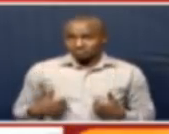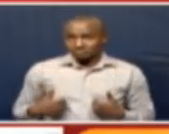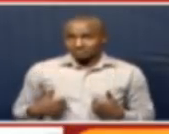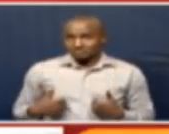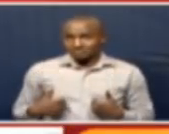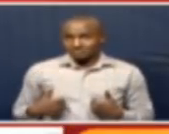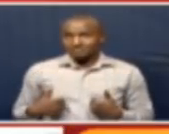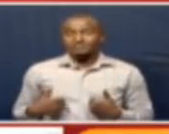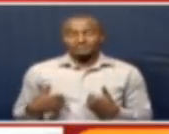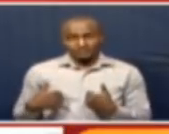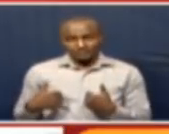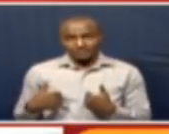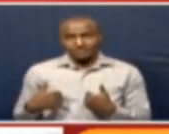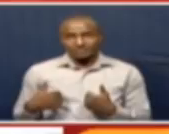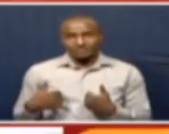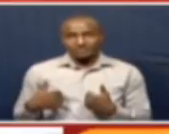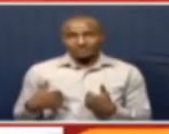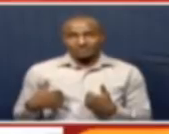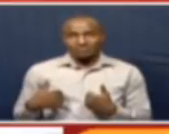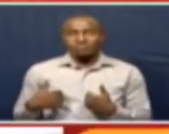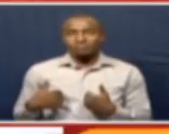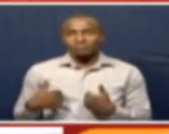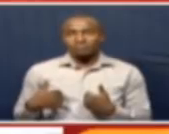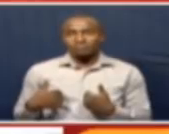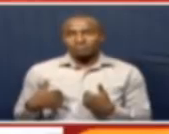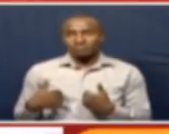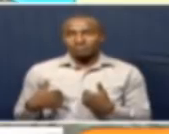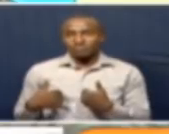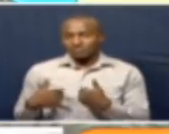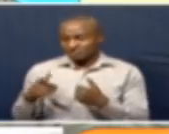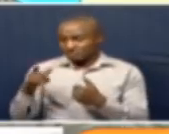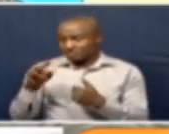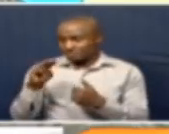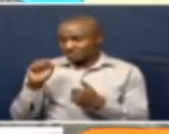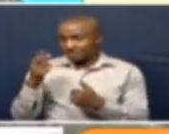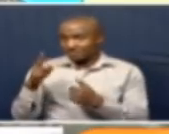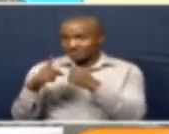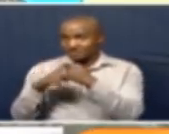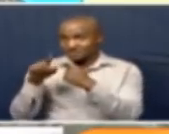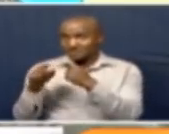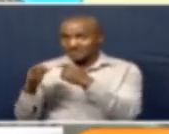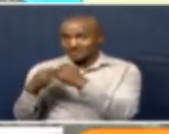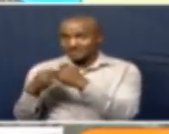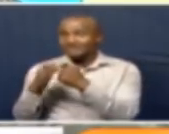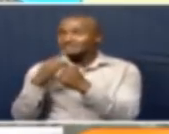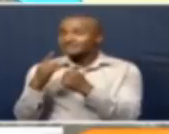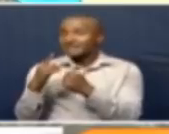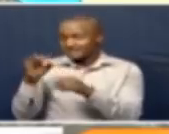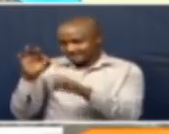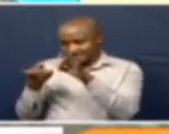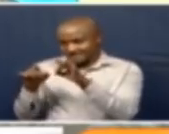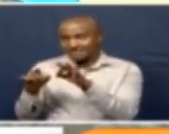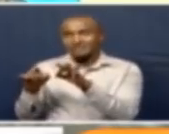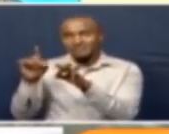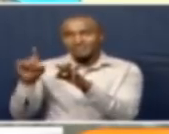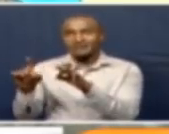as an advocate, the verse that was read to us, Micah 6:8, it says, see to it that justice is done, but